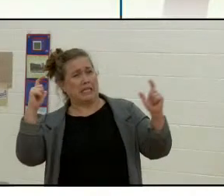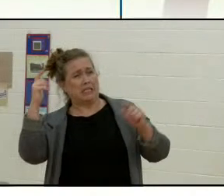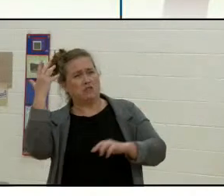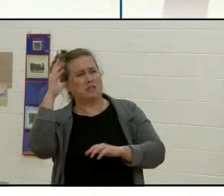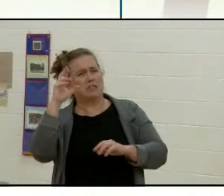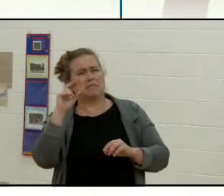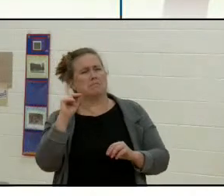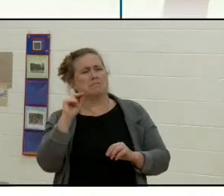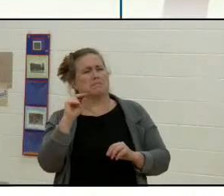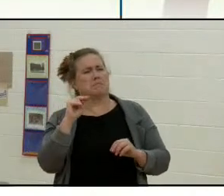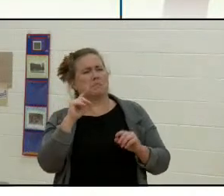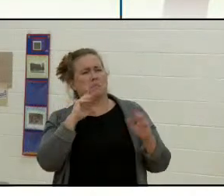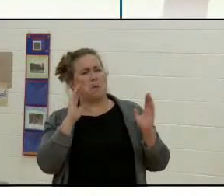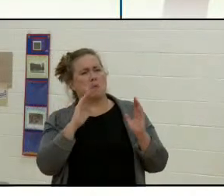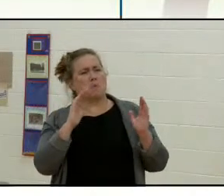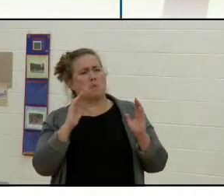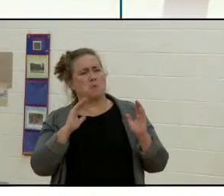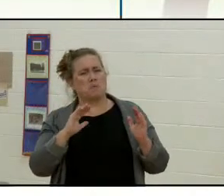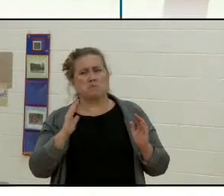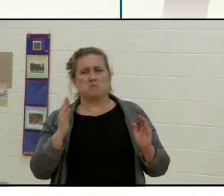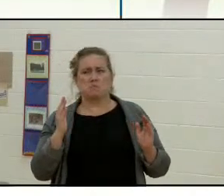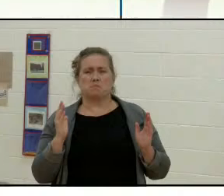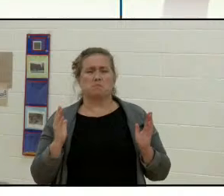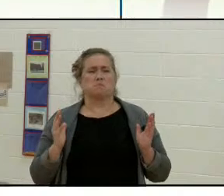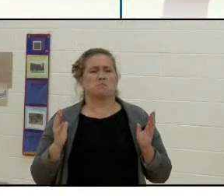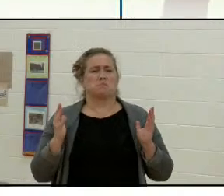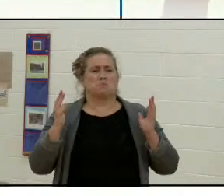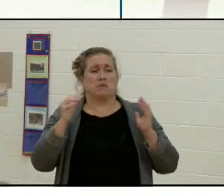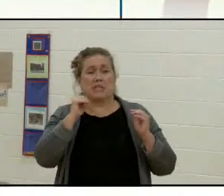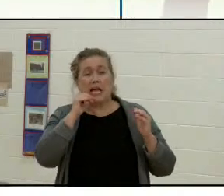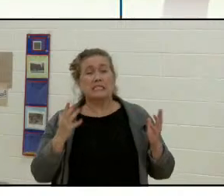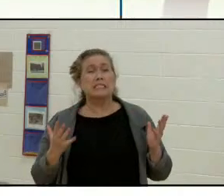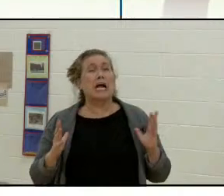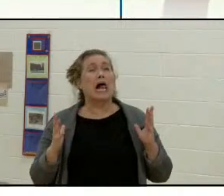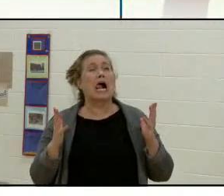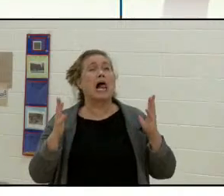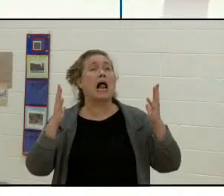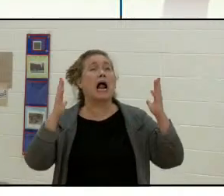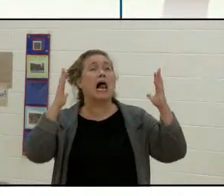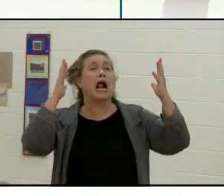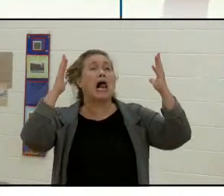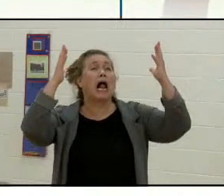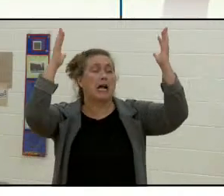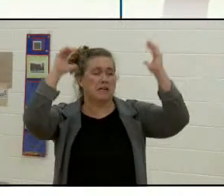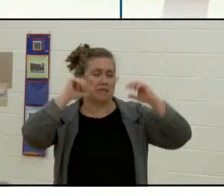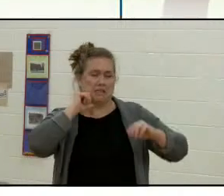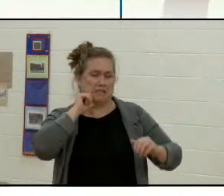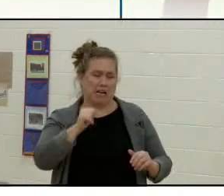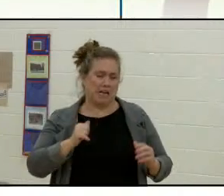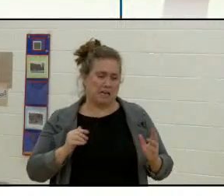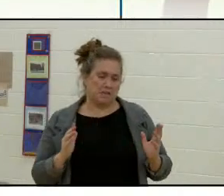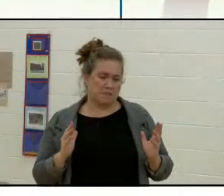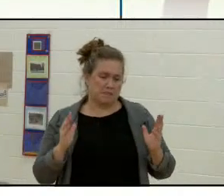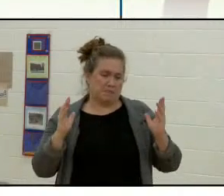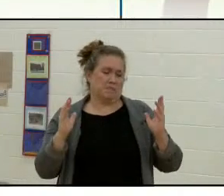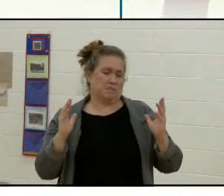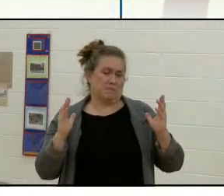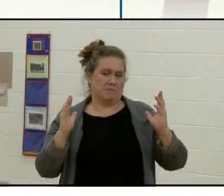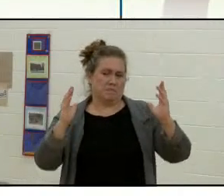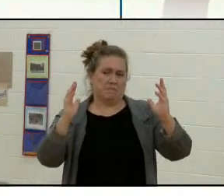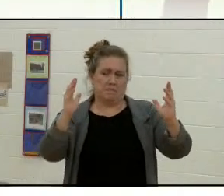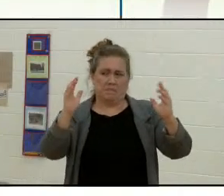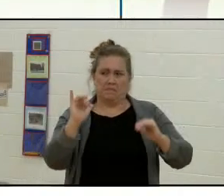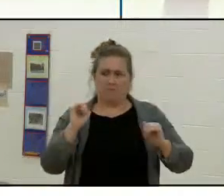They have enough space to be growing that they're not hanging over the edges of the court, so they can